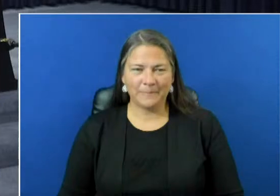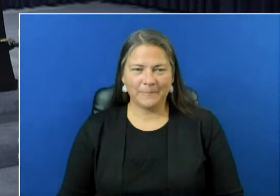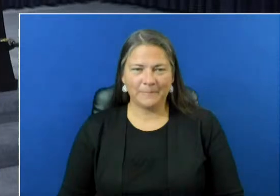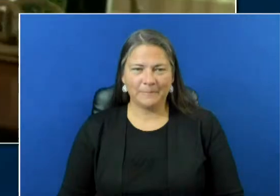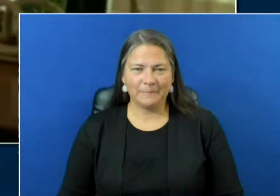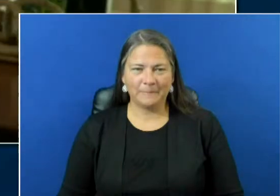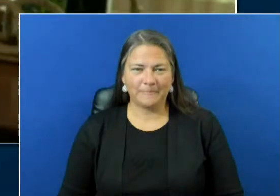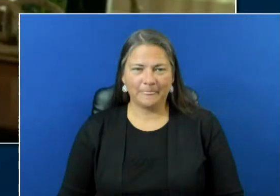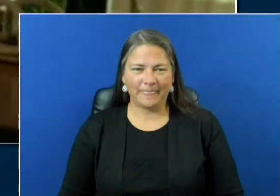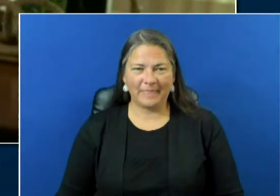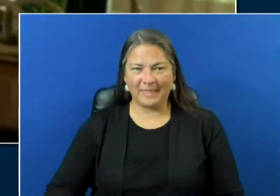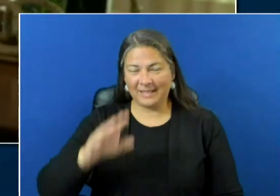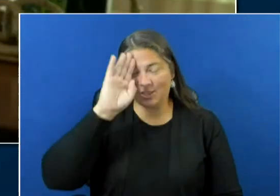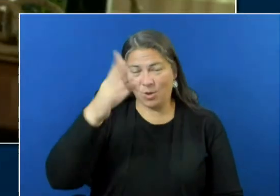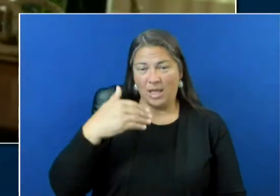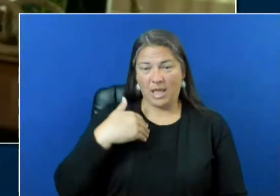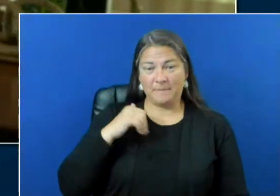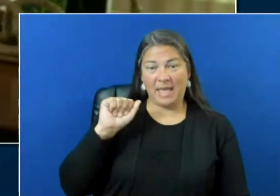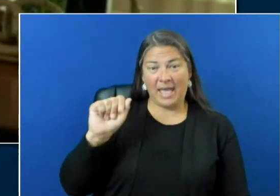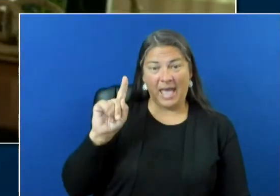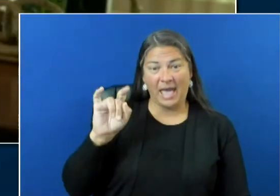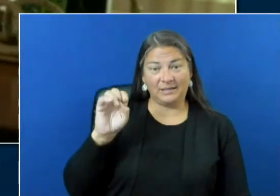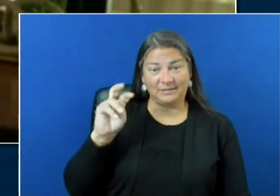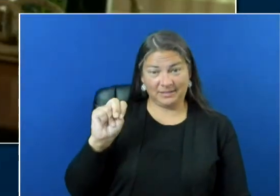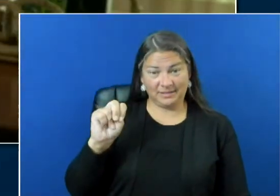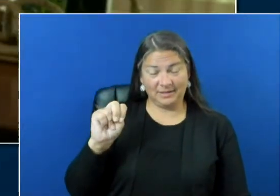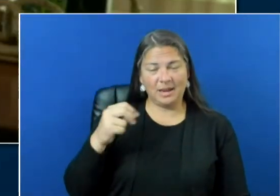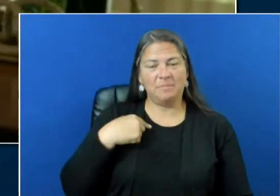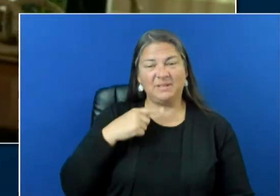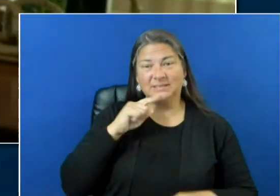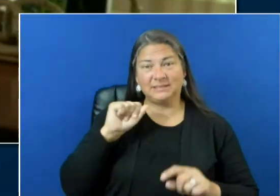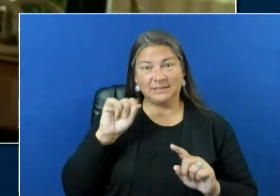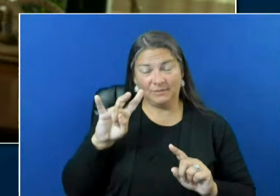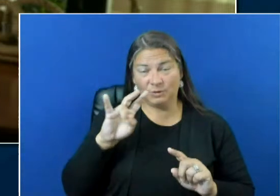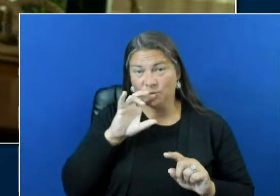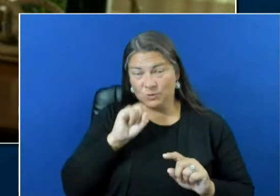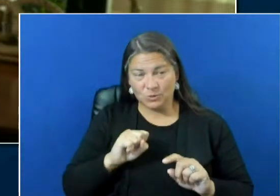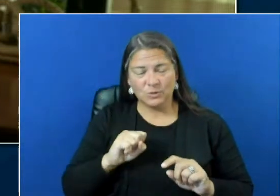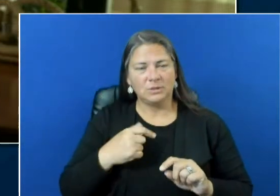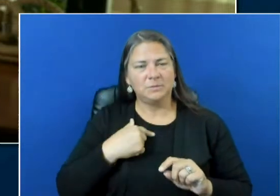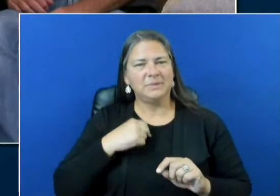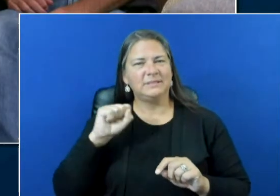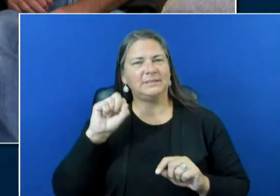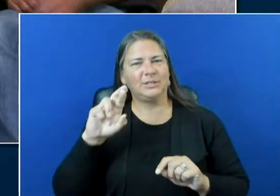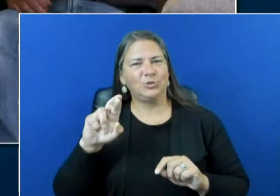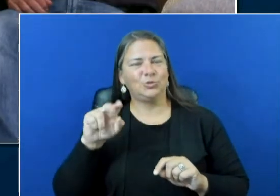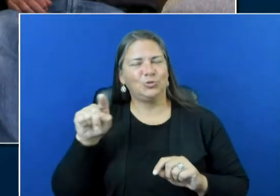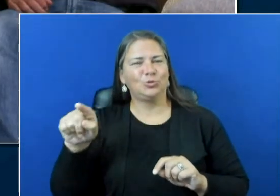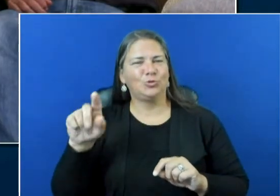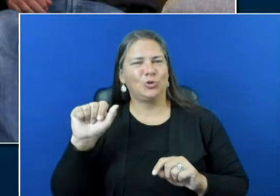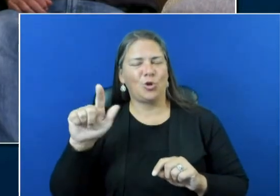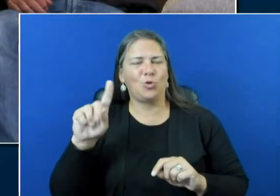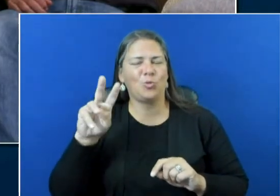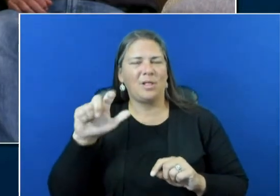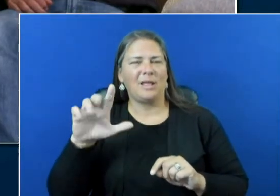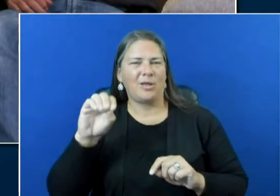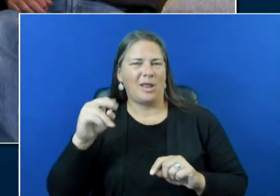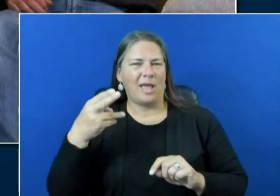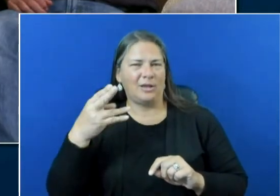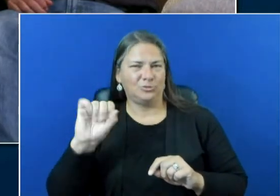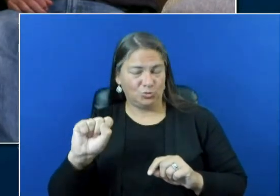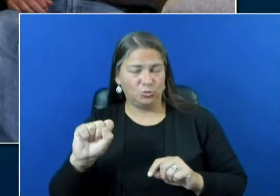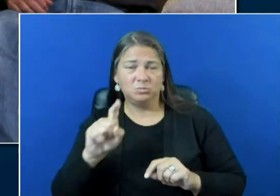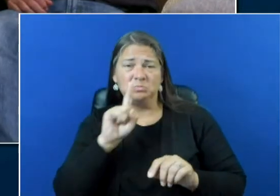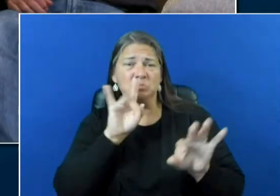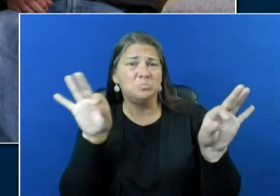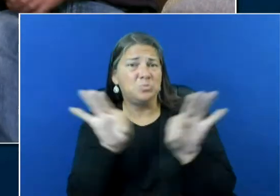I'm Addison Sullinger. I'm 17, and I'm going to be a senior at Colville County High School. It was important for me to get the vaccine